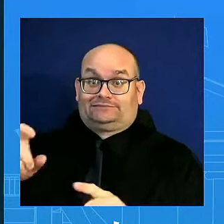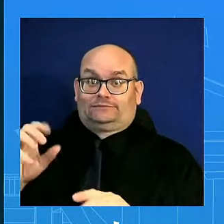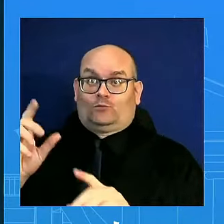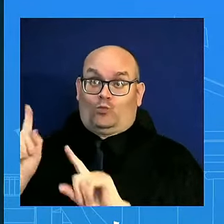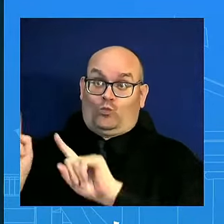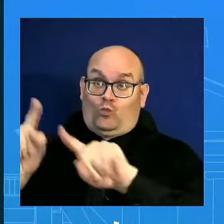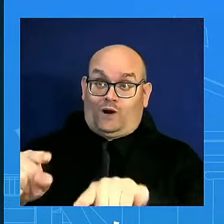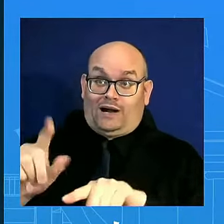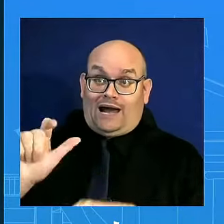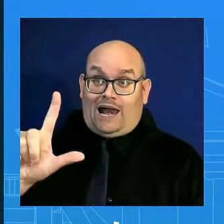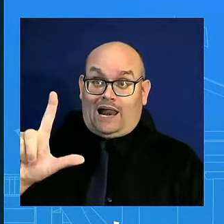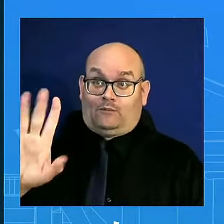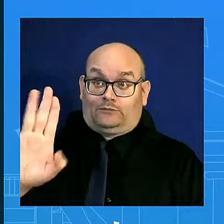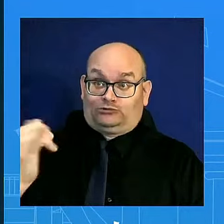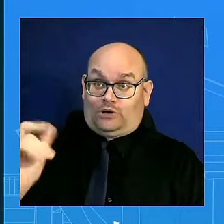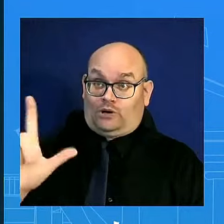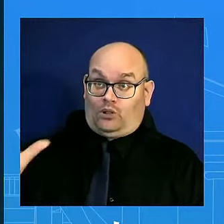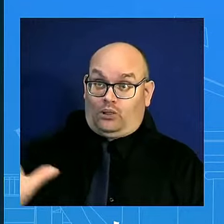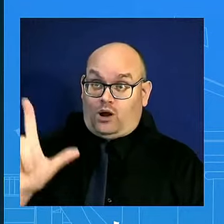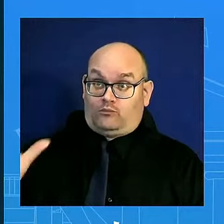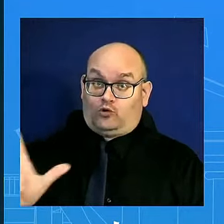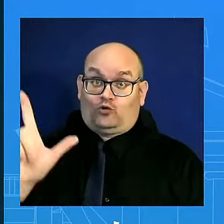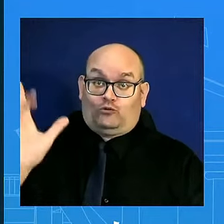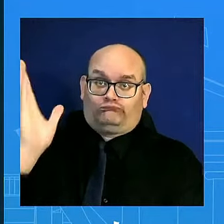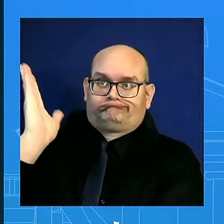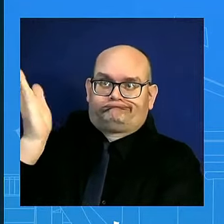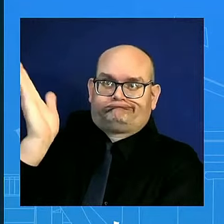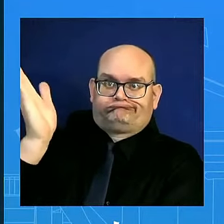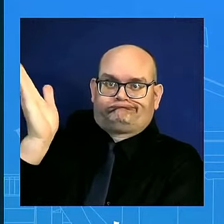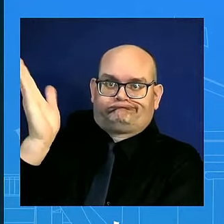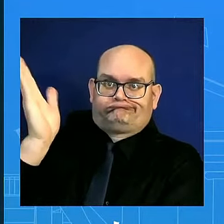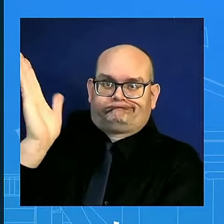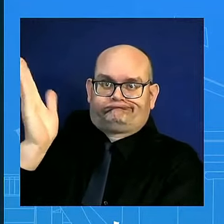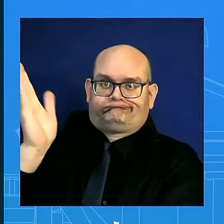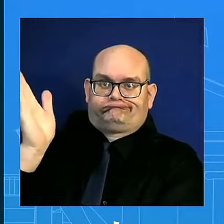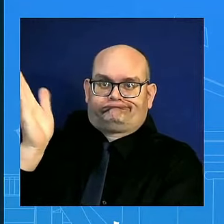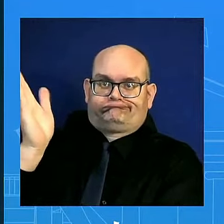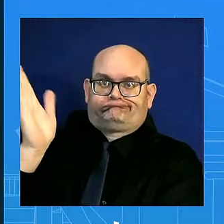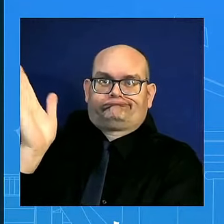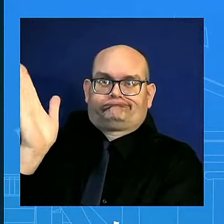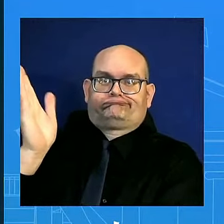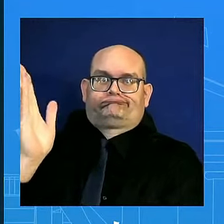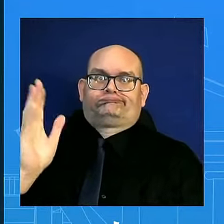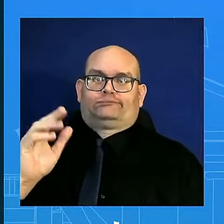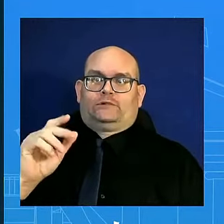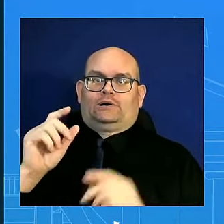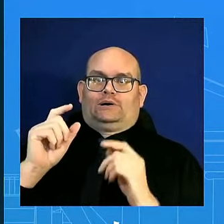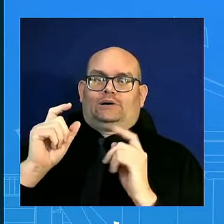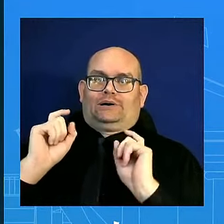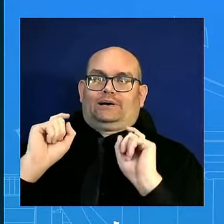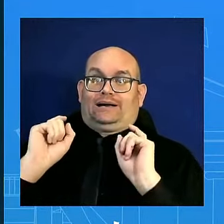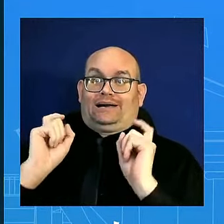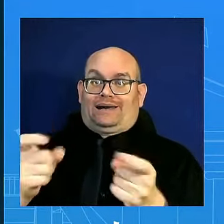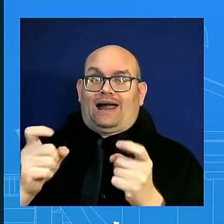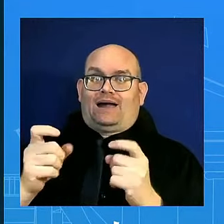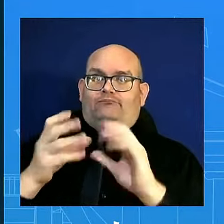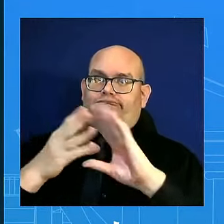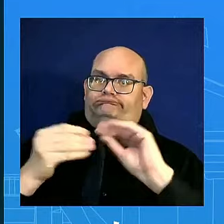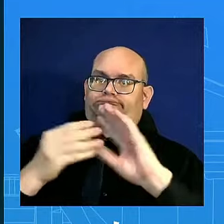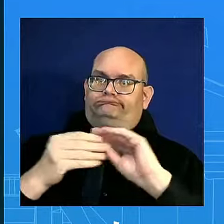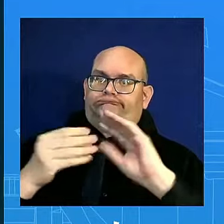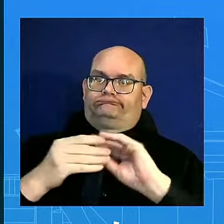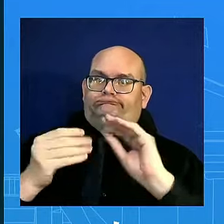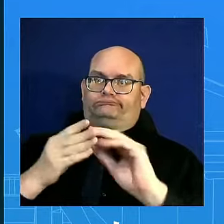on reform and for SCOTUS, right? Supreme Court reform. It is important. He laid out three ways to get to